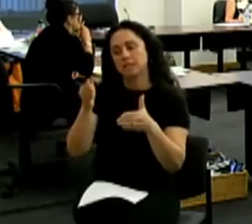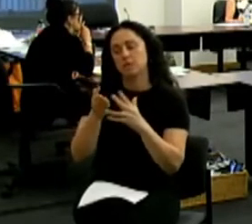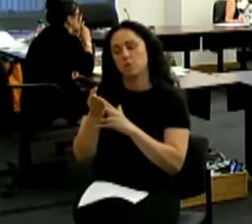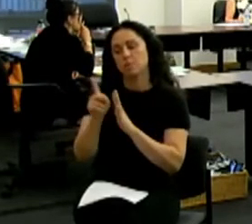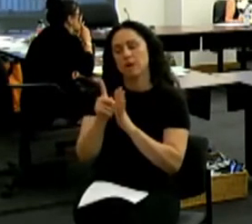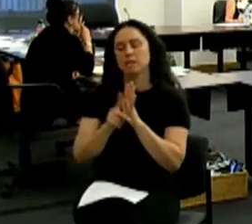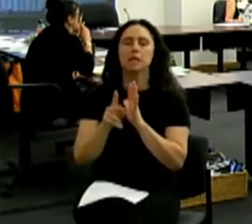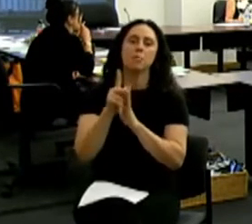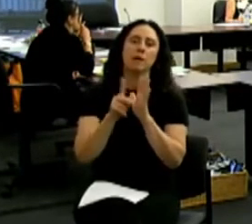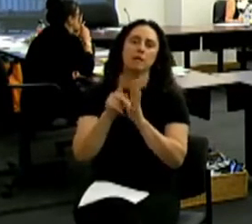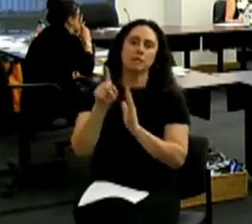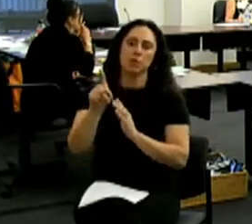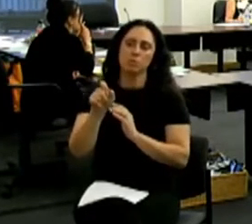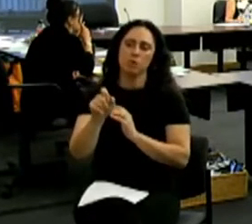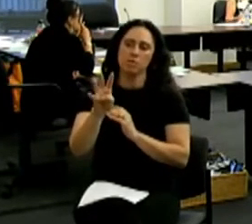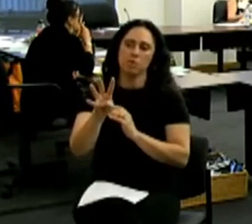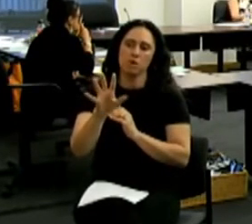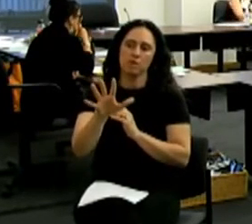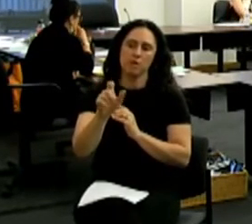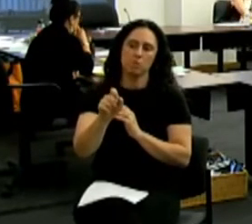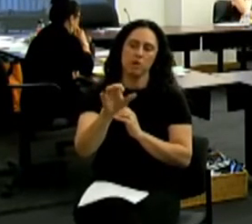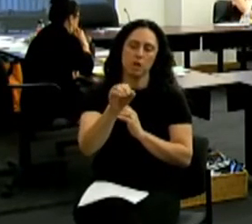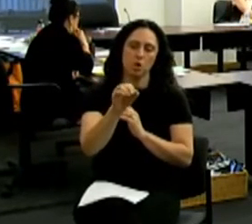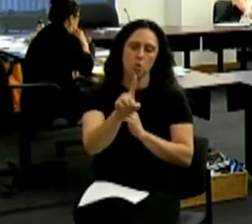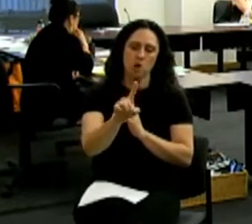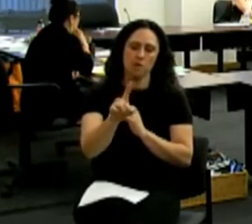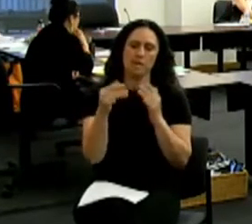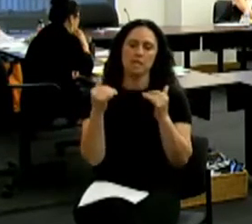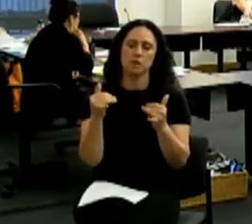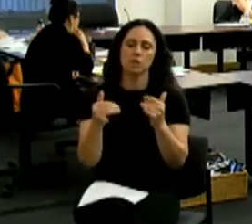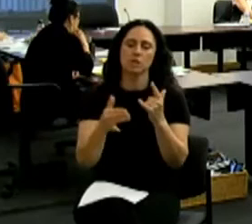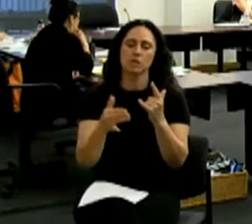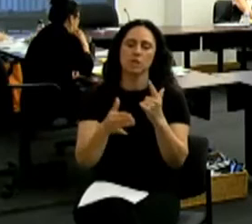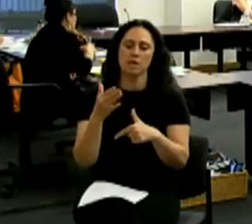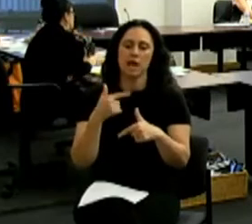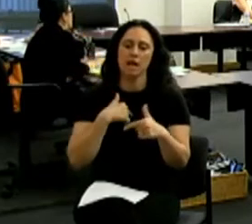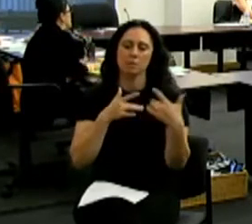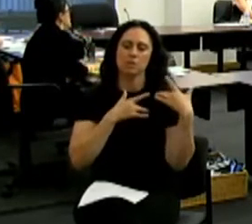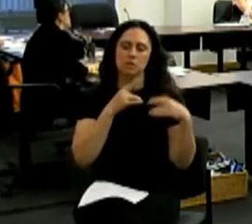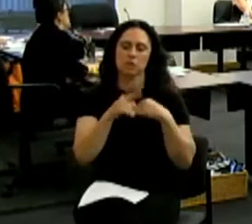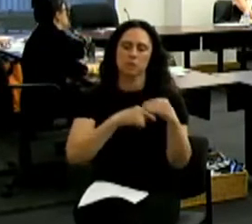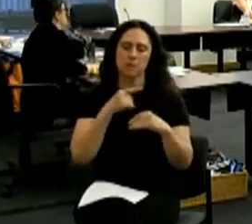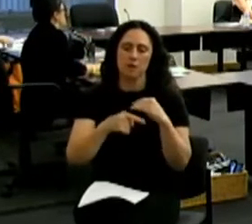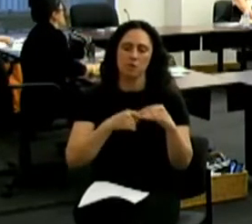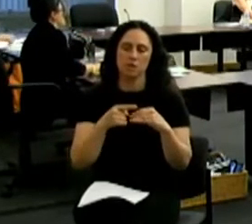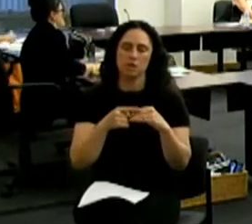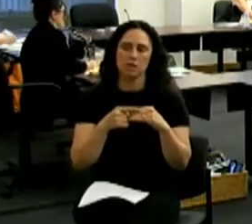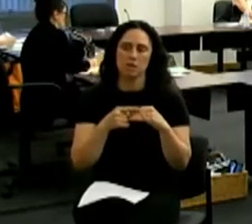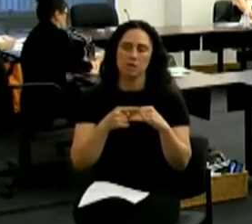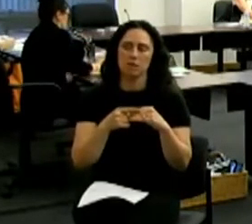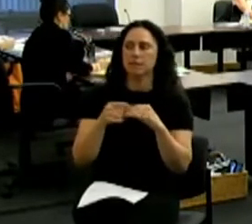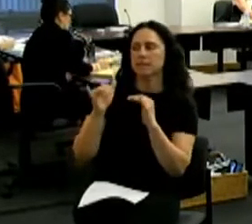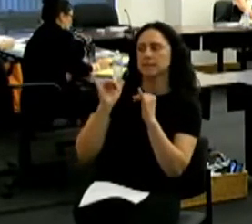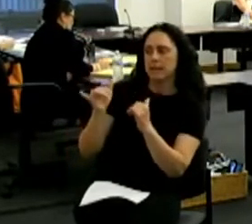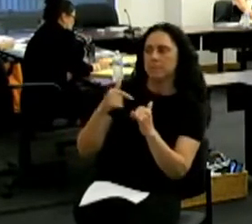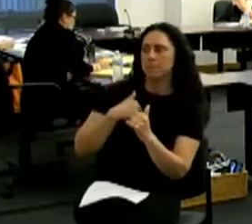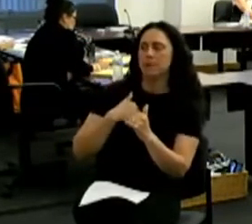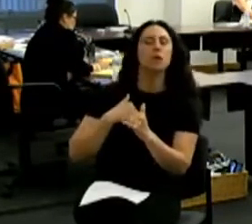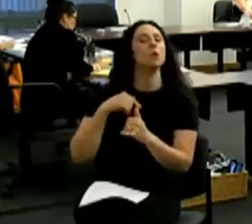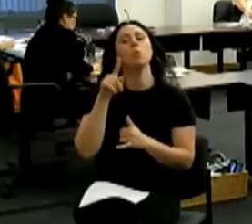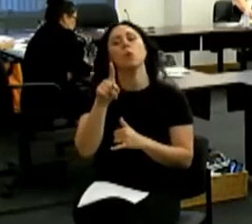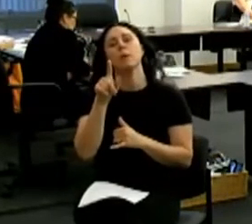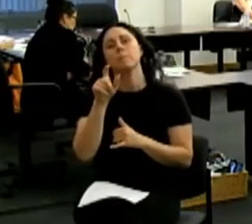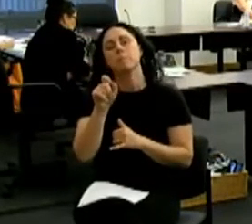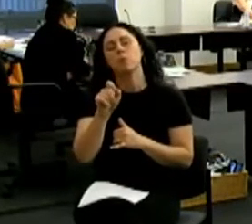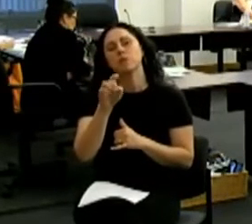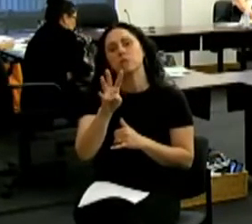policy. Policy 1.45.01 is currently what I am concerned about. Say that one more time. It's